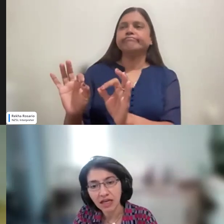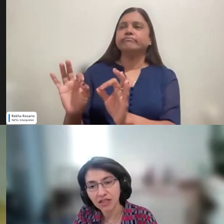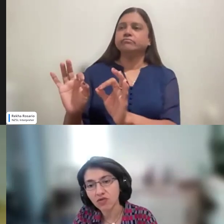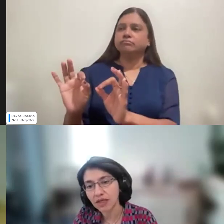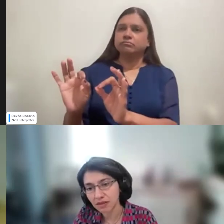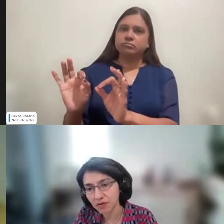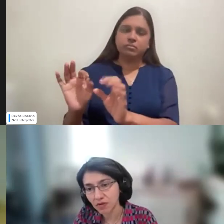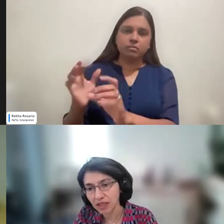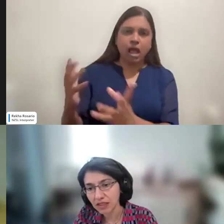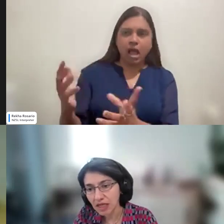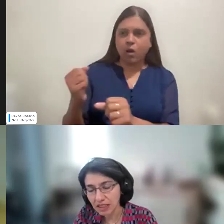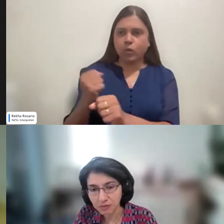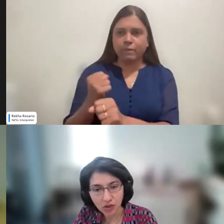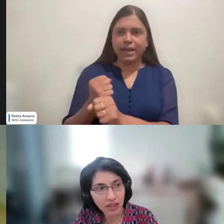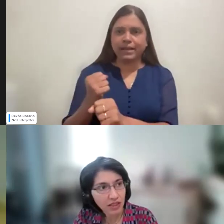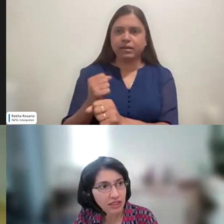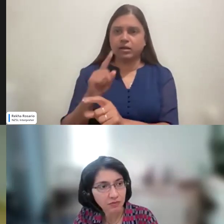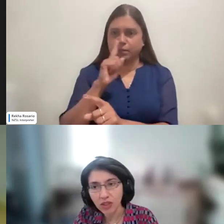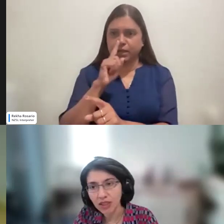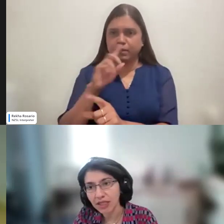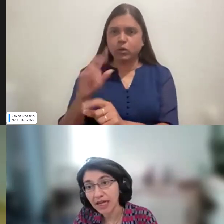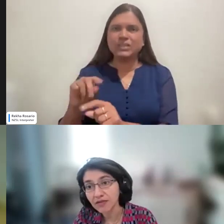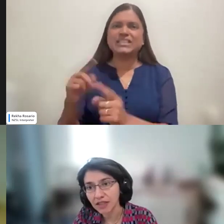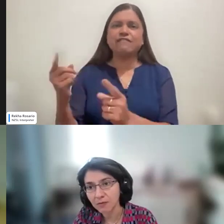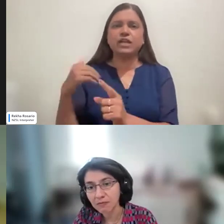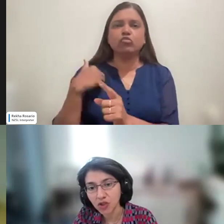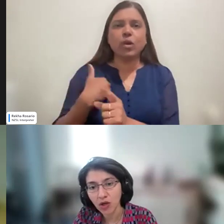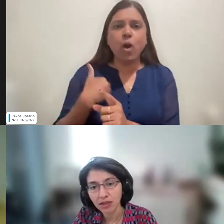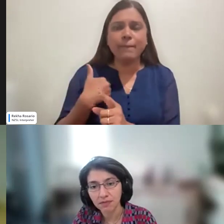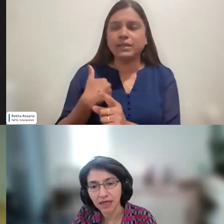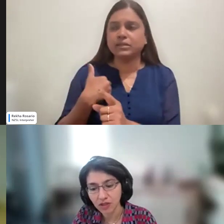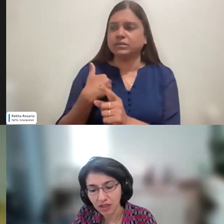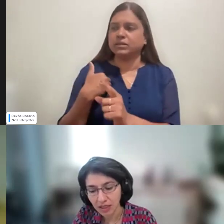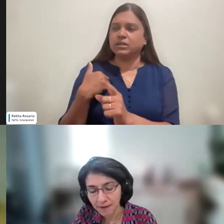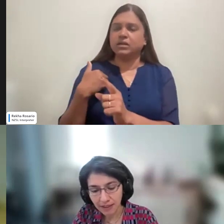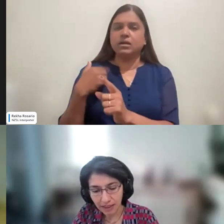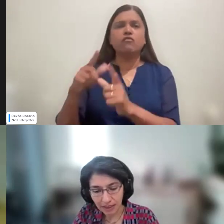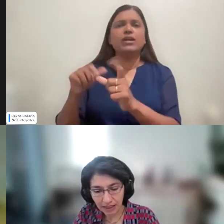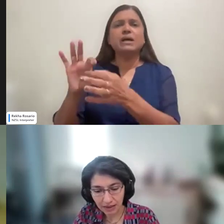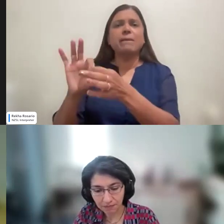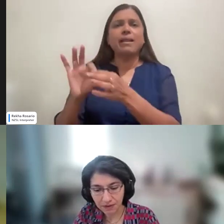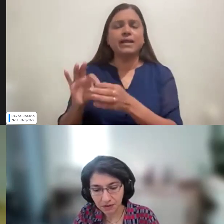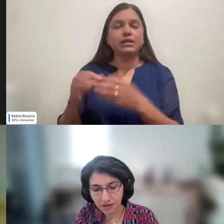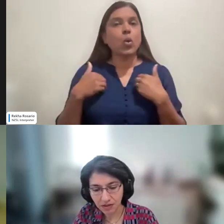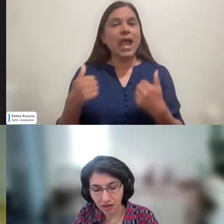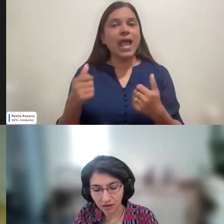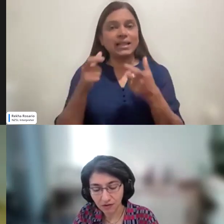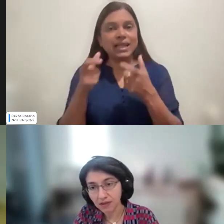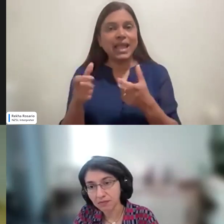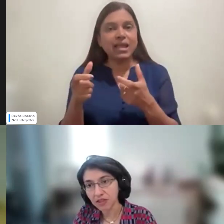needs is quite important, especially in healthcare. When we talk about the